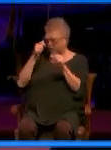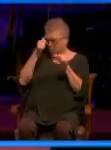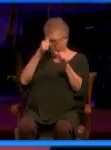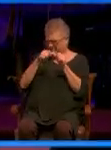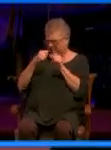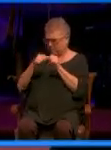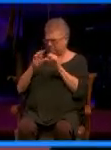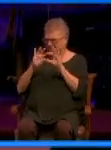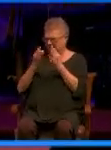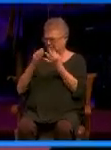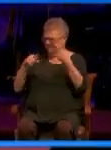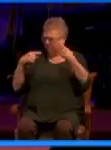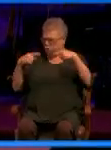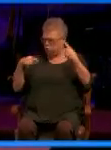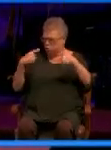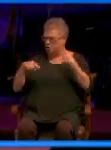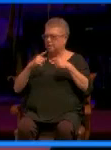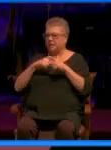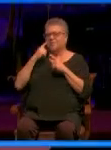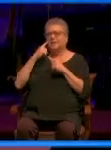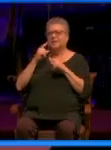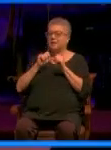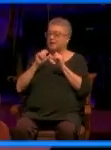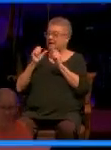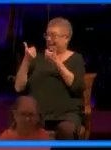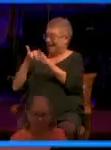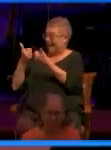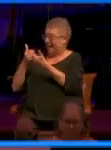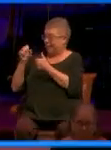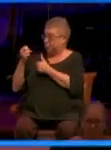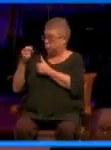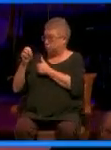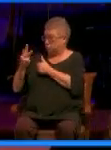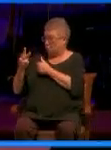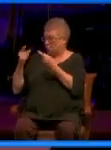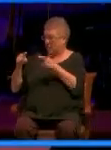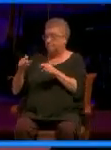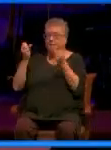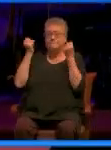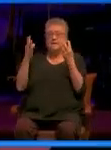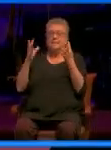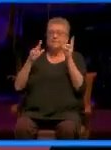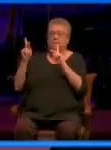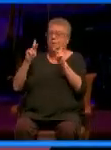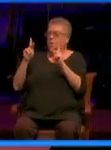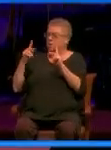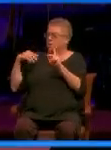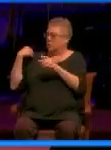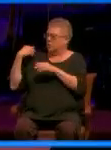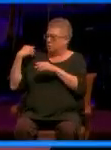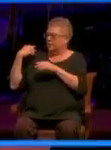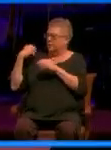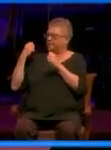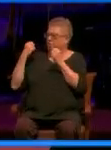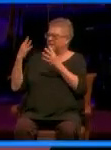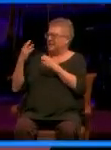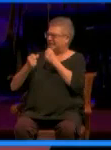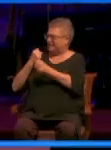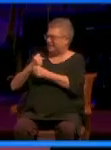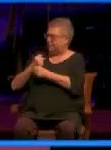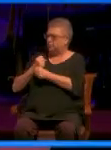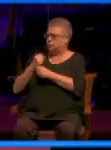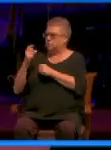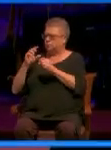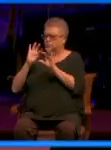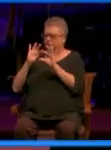mind. You may think of the long-running game show that's been hosted by many hosts over the years where two families are pitted